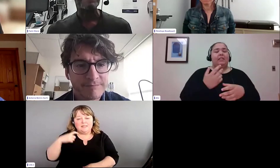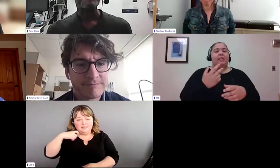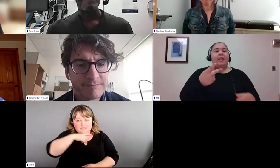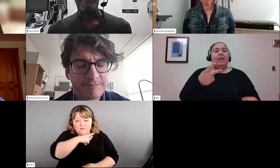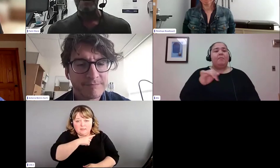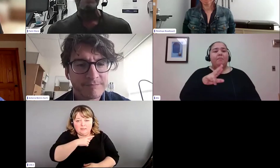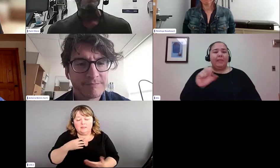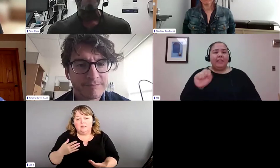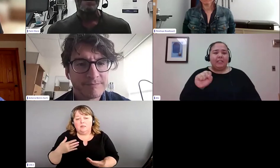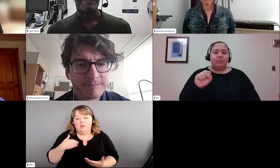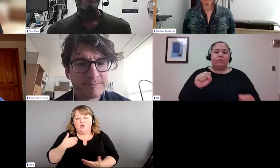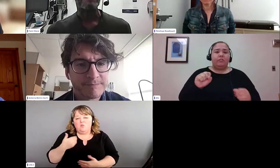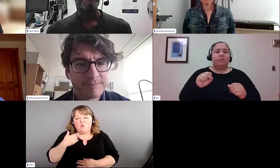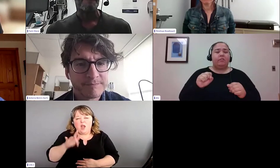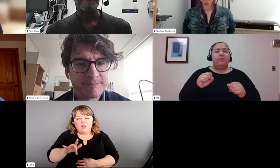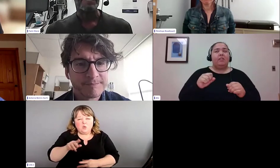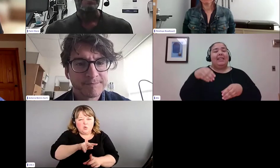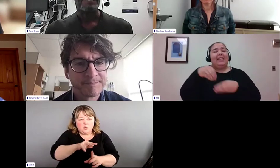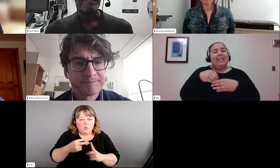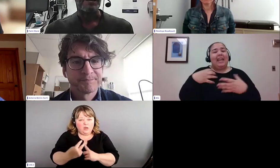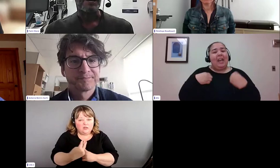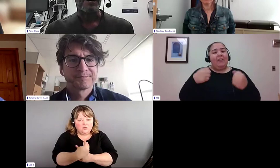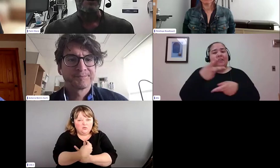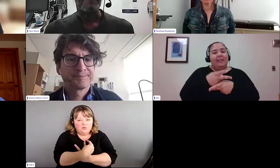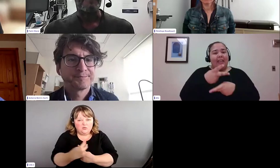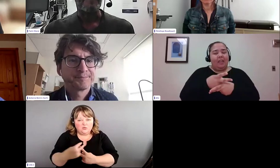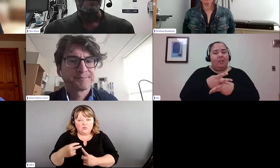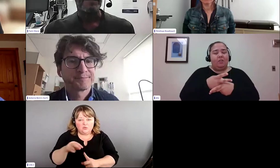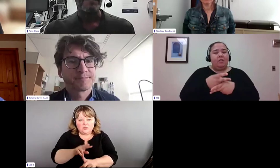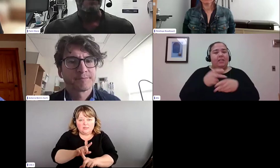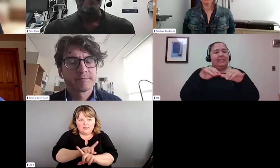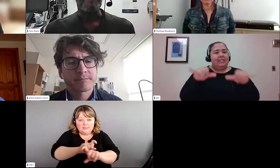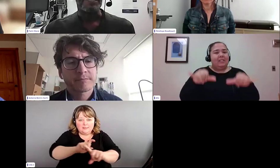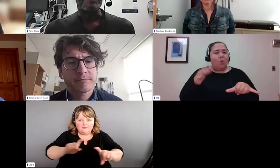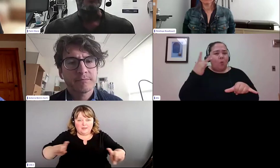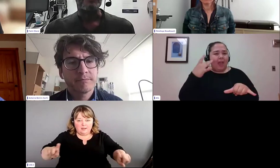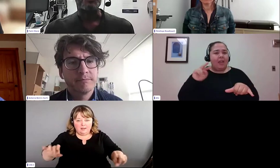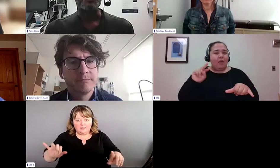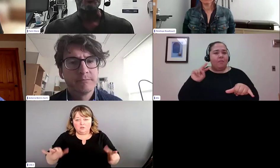system, given that the perspectives are so different.